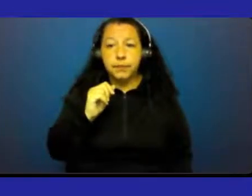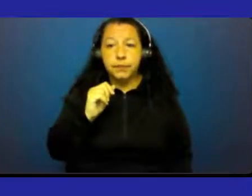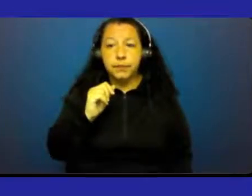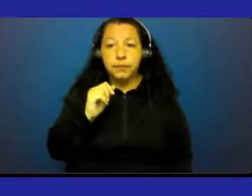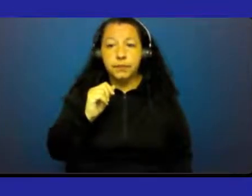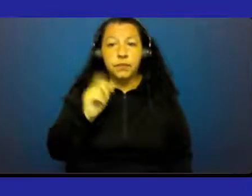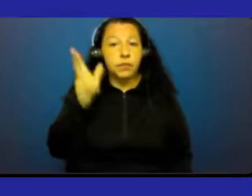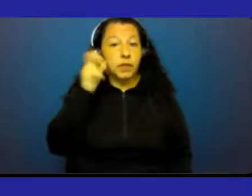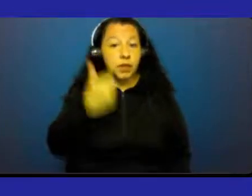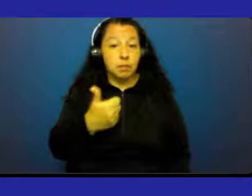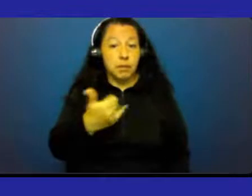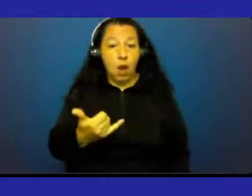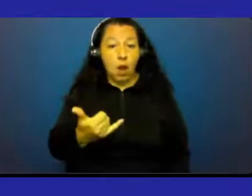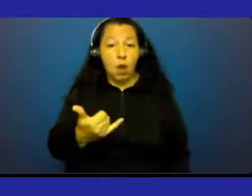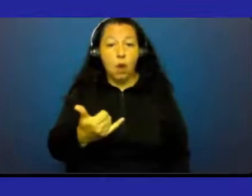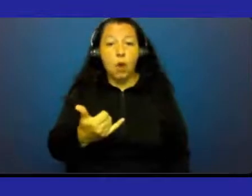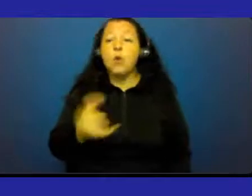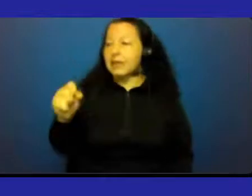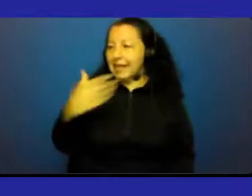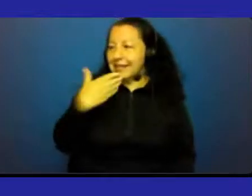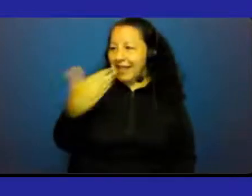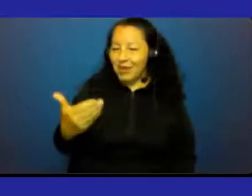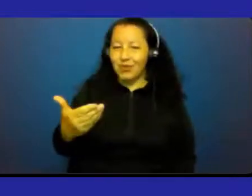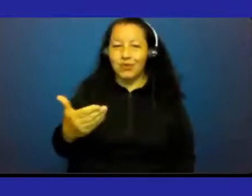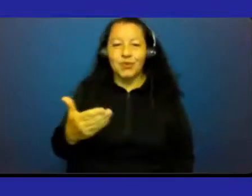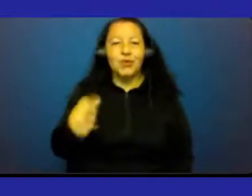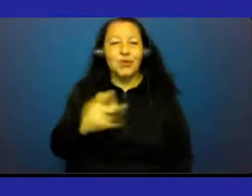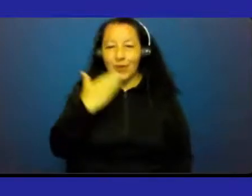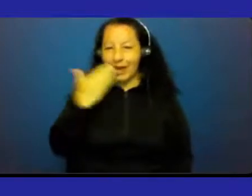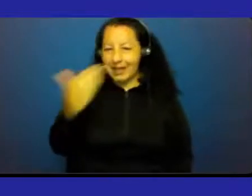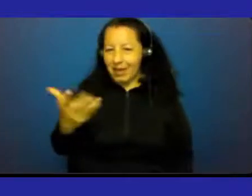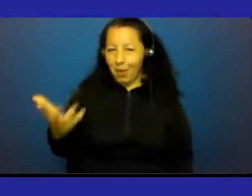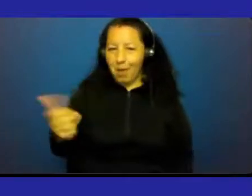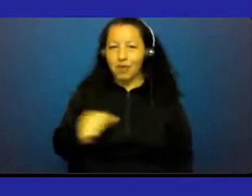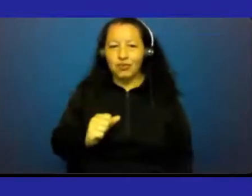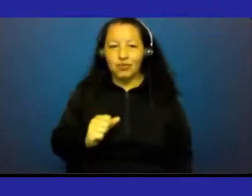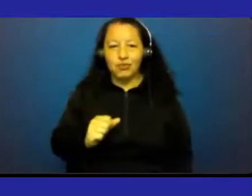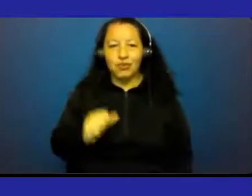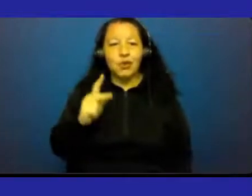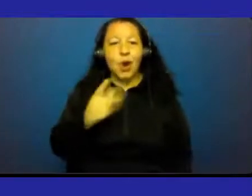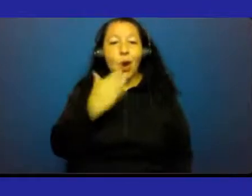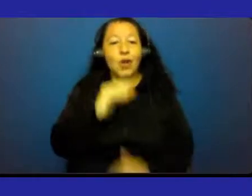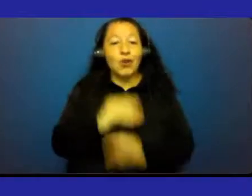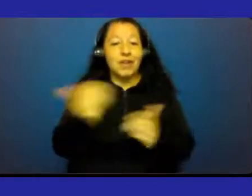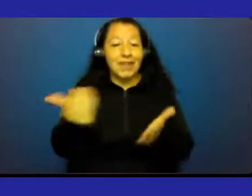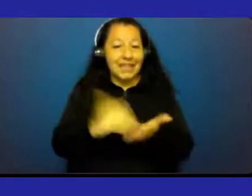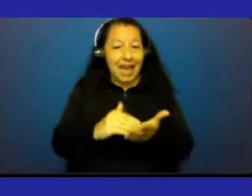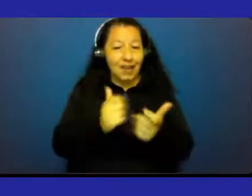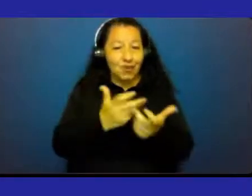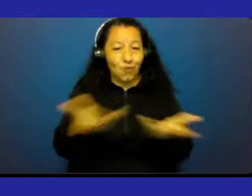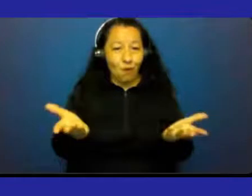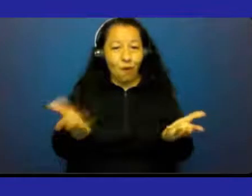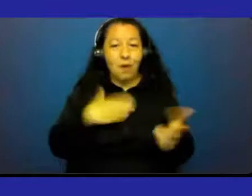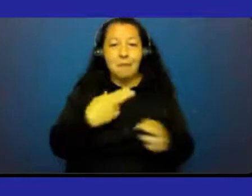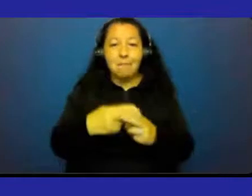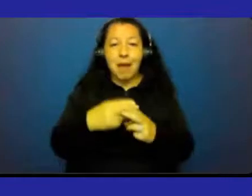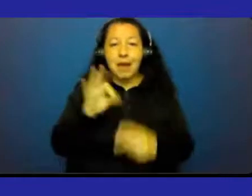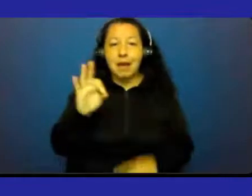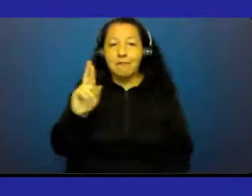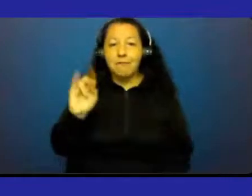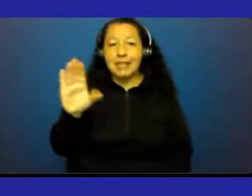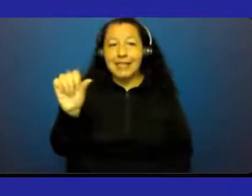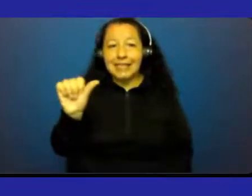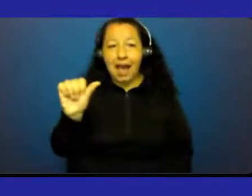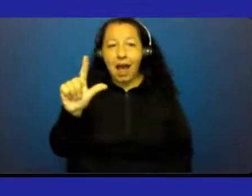Can you hear me now? Yes, thank you. Okay, thank you so much. Good evening again to everyone. My name is Francisca